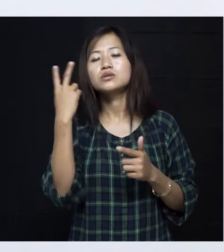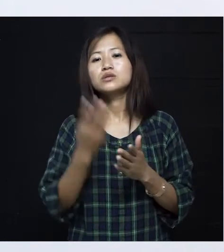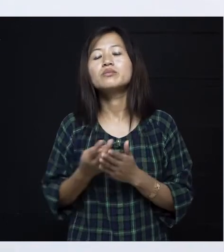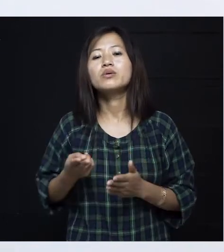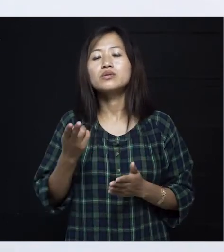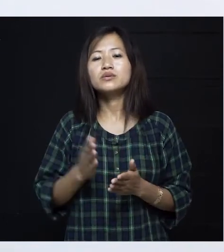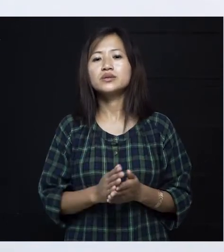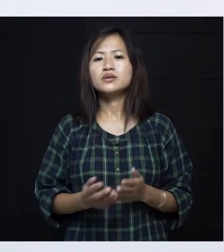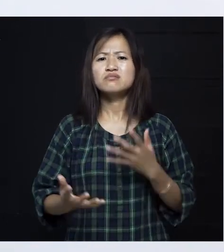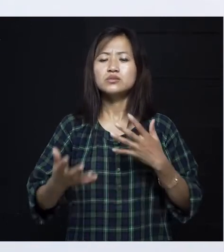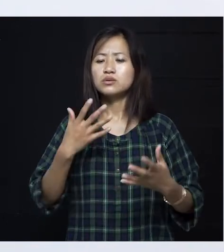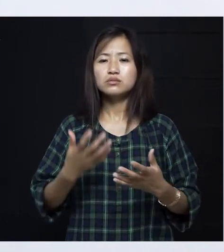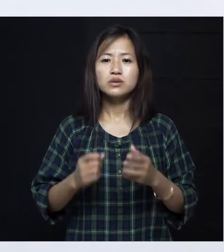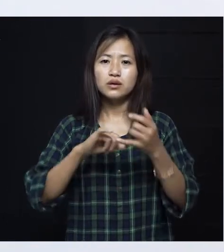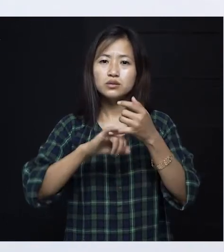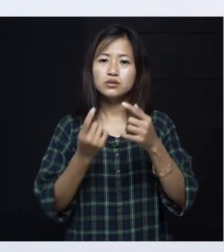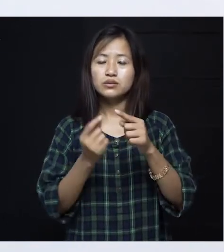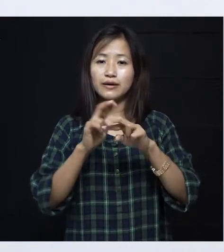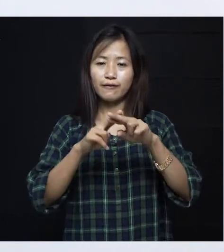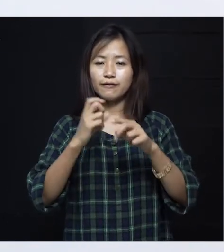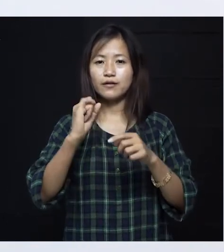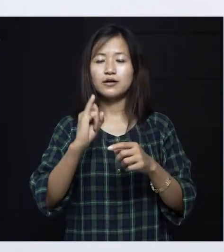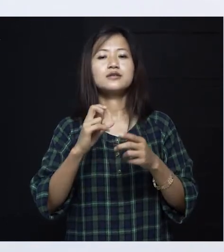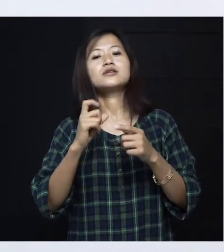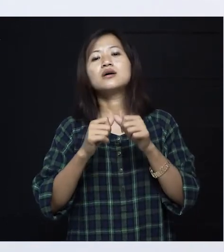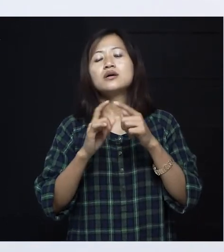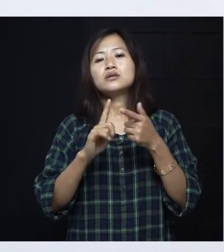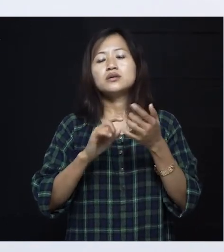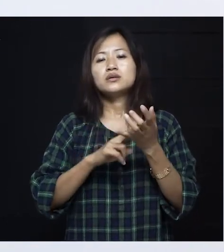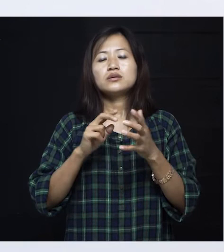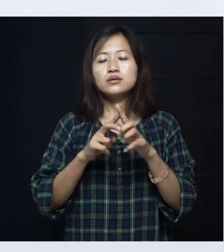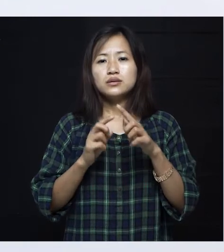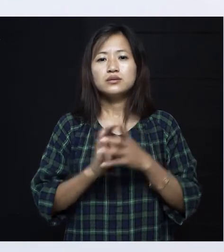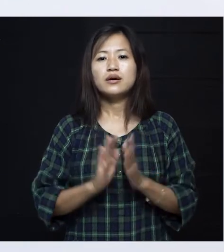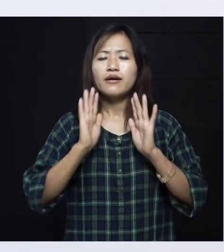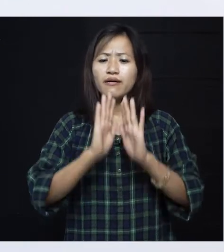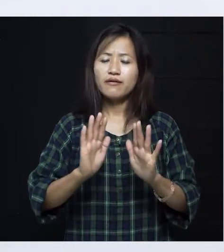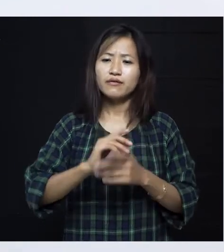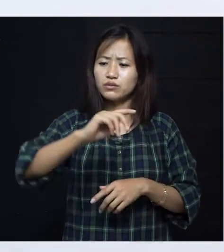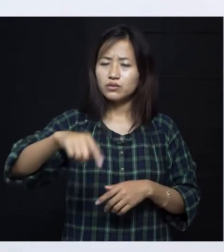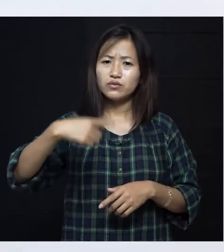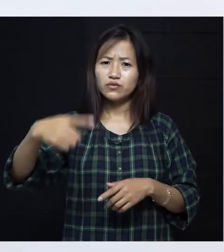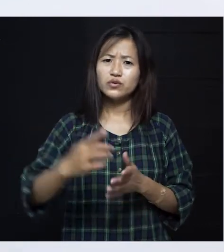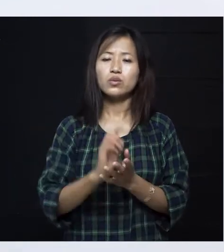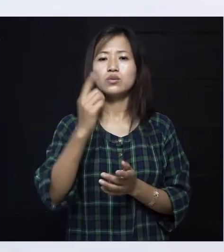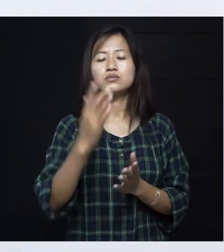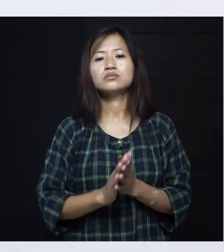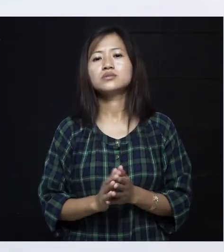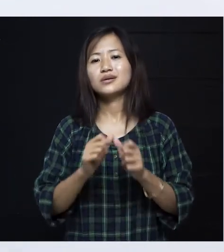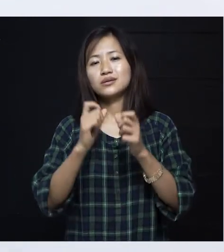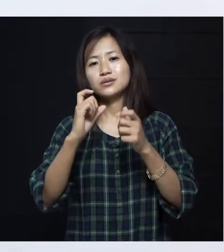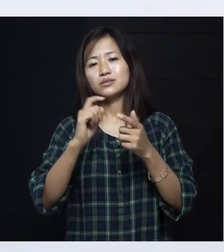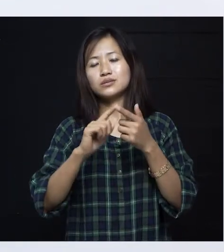means it is not sufficient. Okay, it is not sufficient because everyone is not having accessibility to the